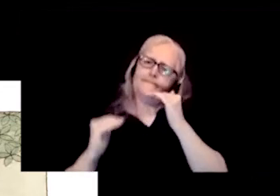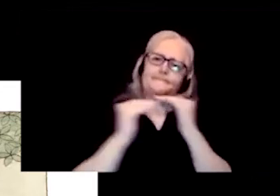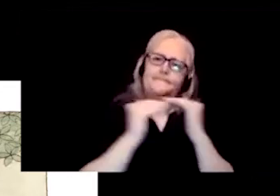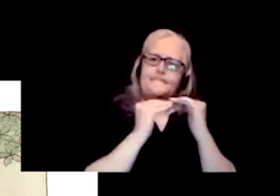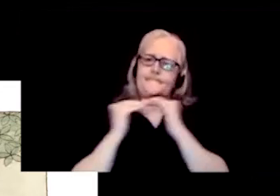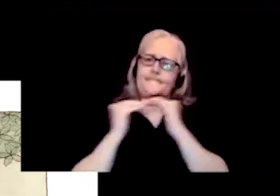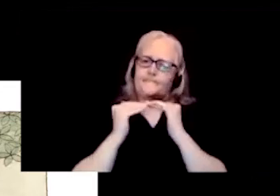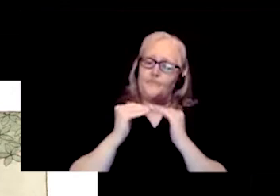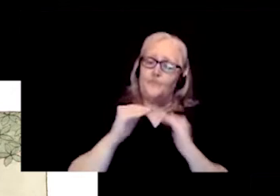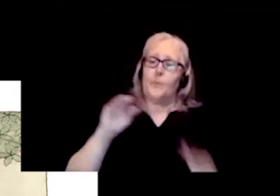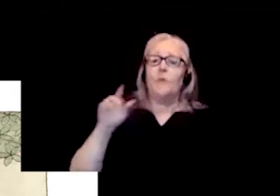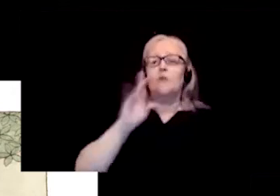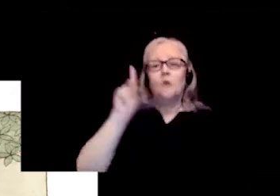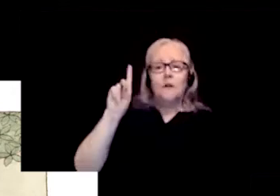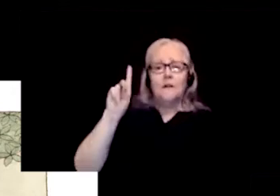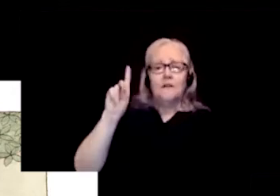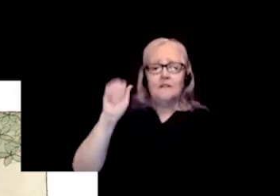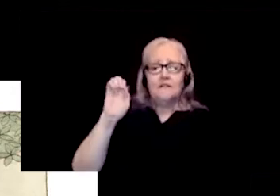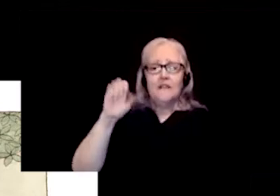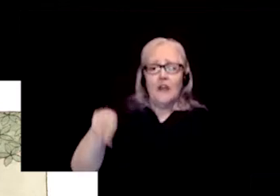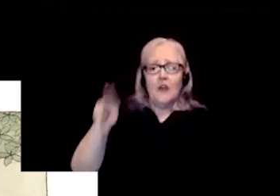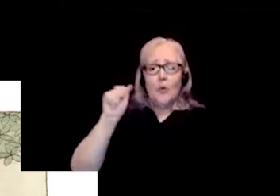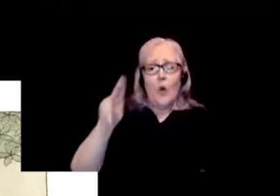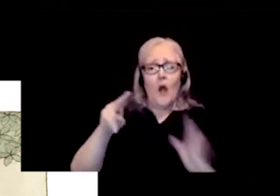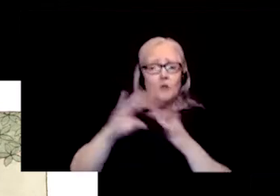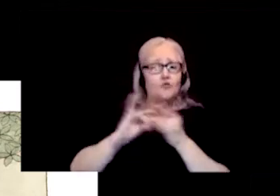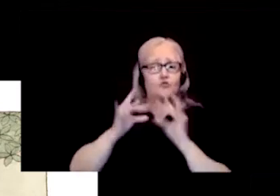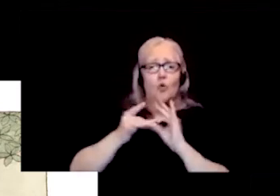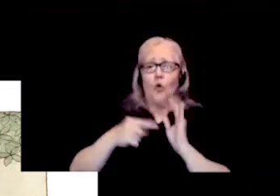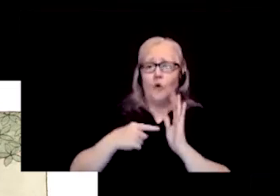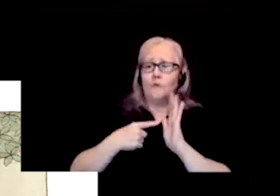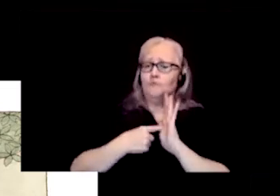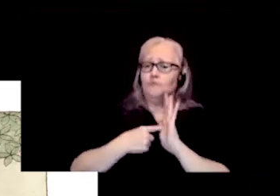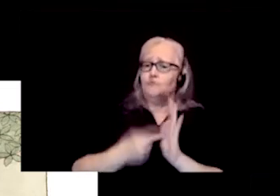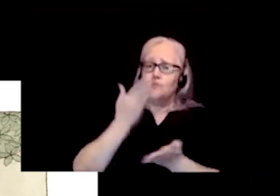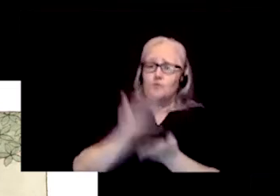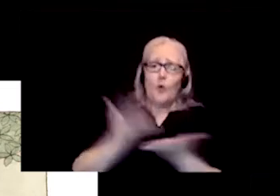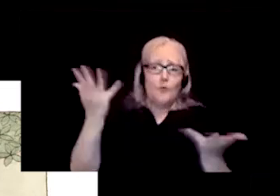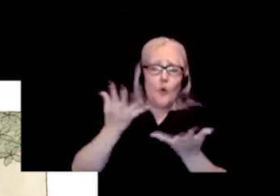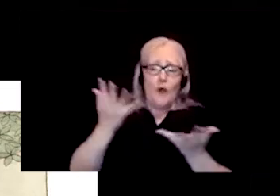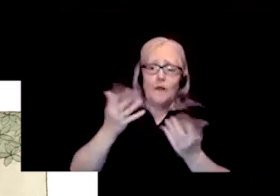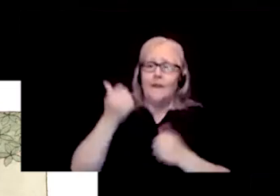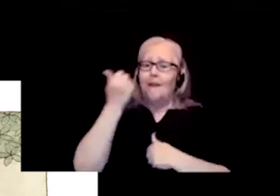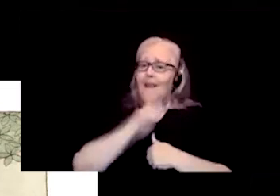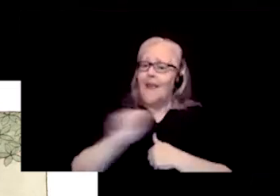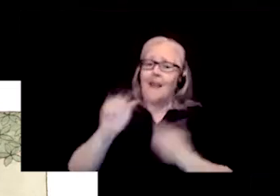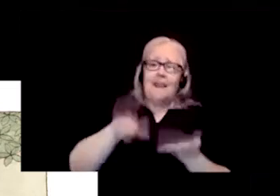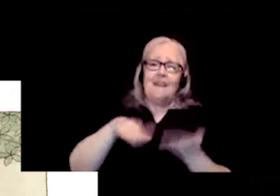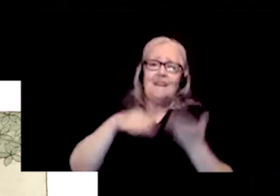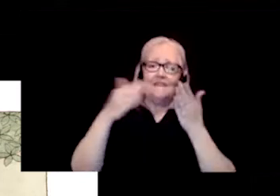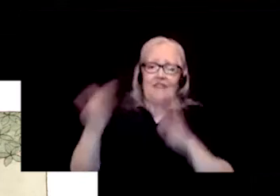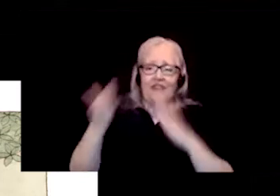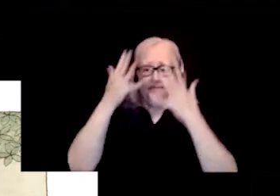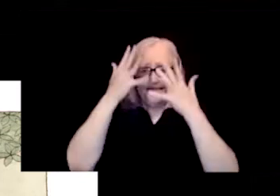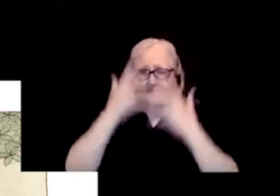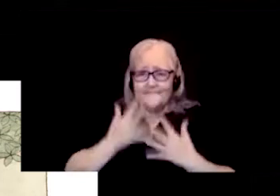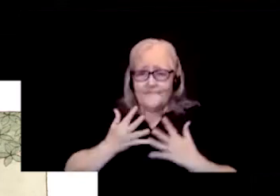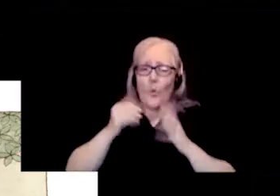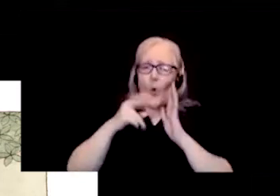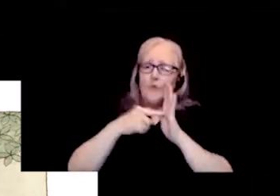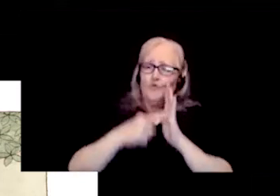behind virtually every health disparity and subsequent death, especially during this time of COVID-19, there